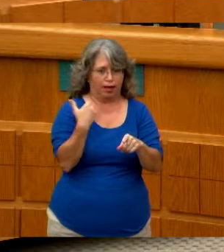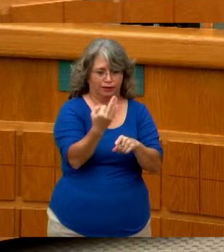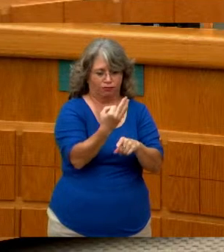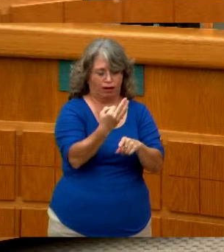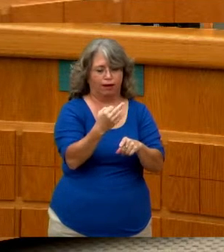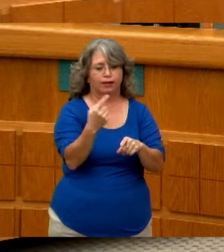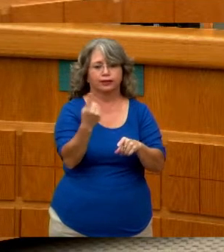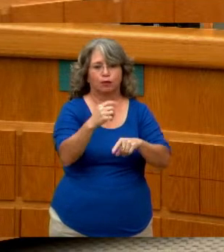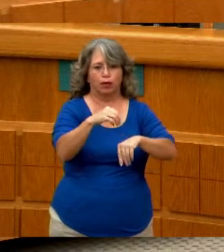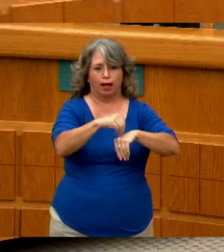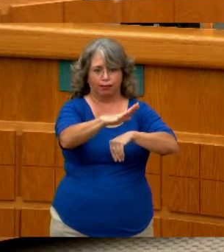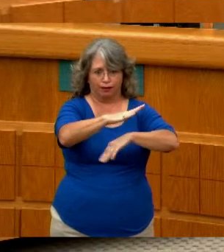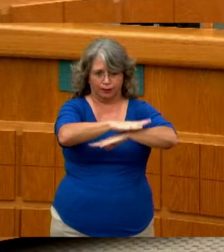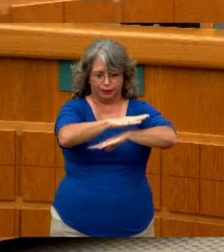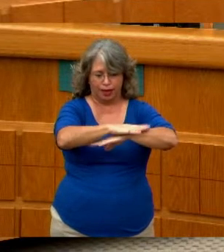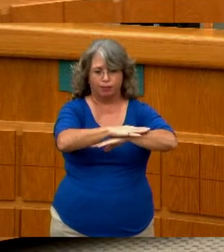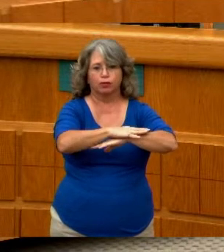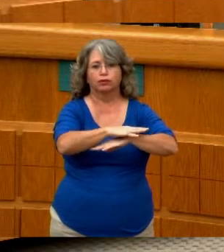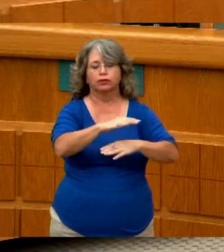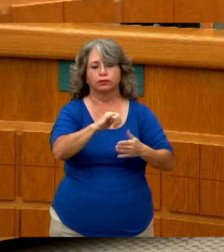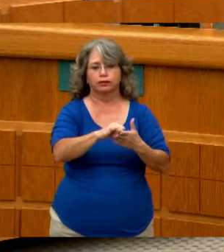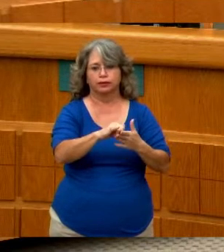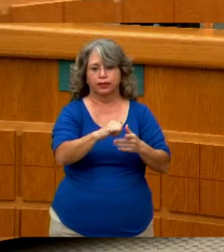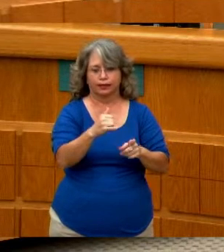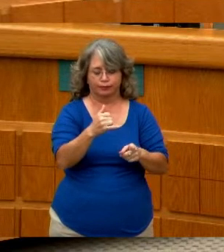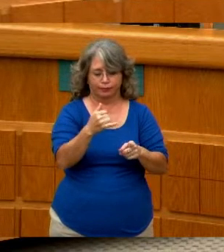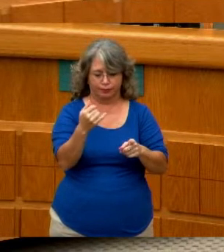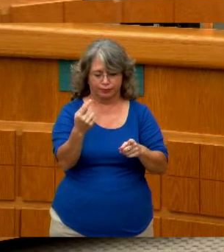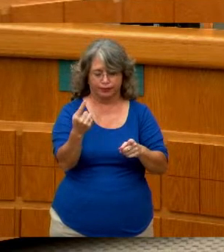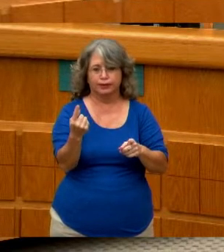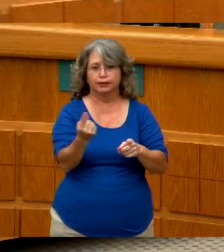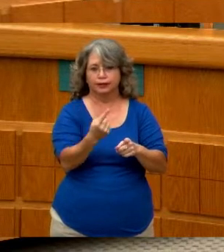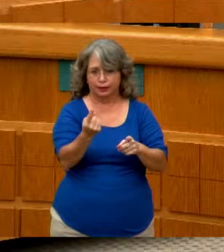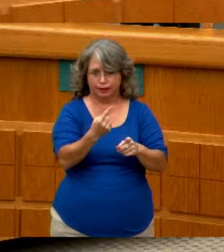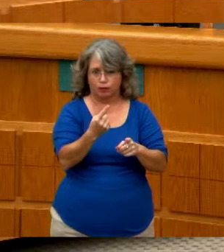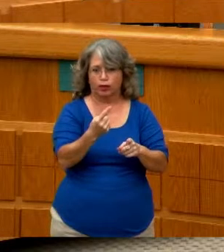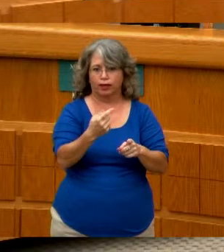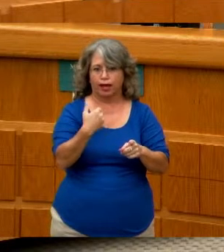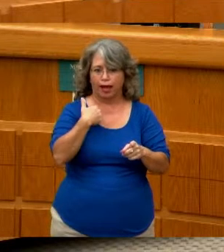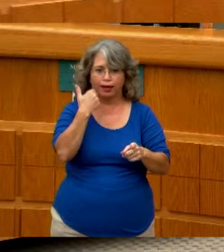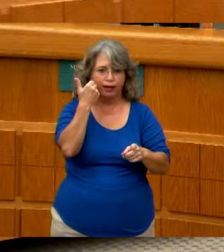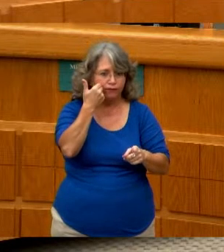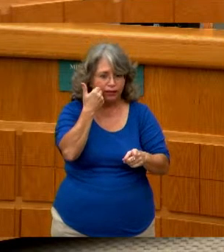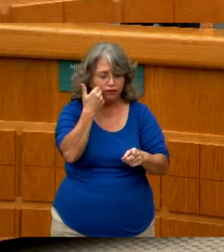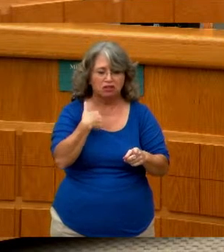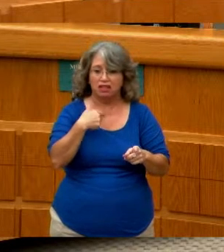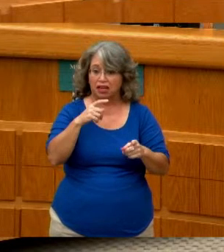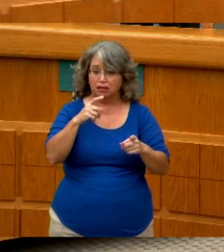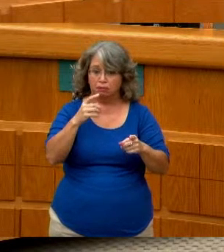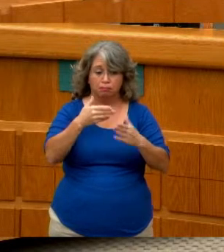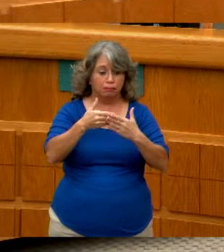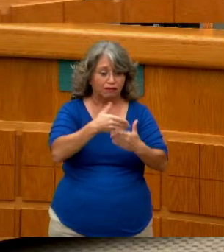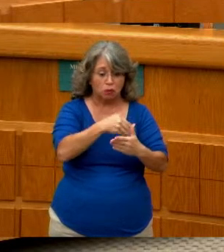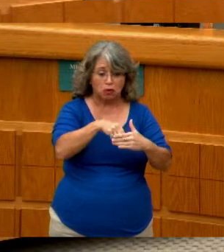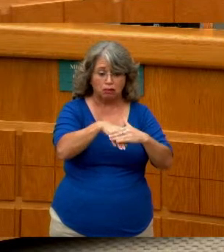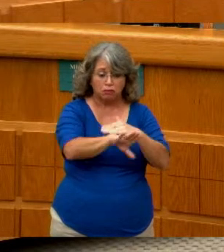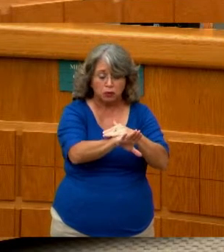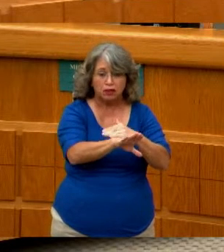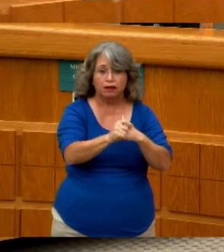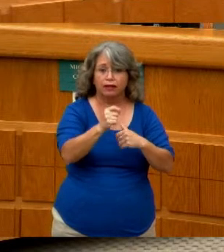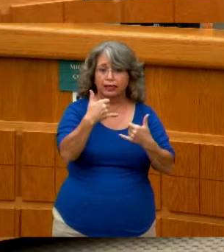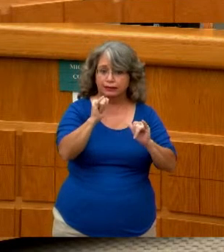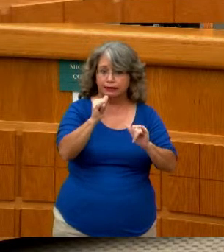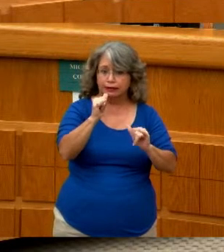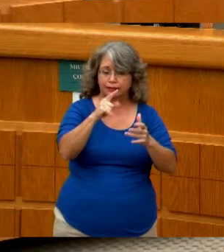table tested positive. Given the head temperature test check, went through the questions going into the